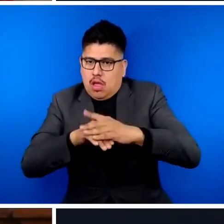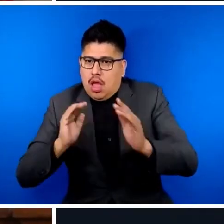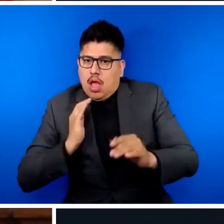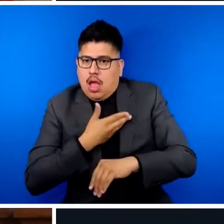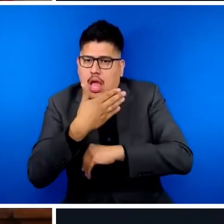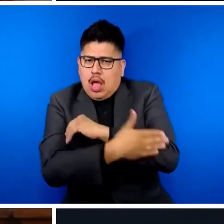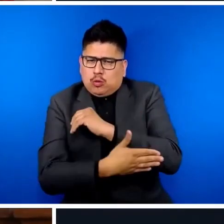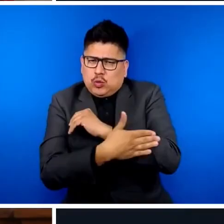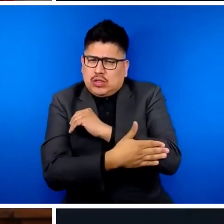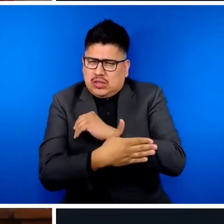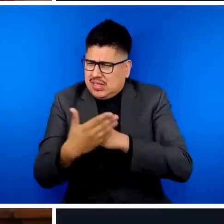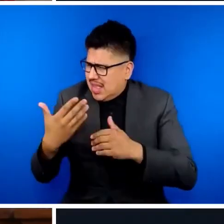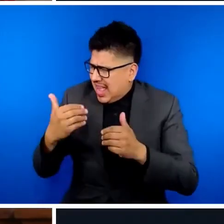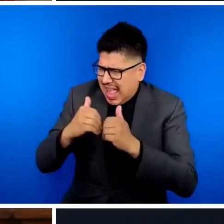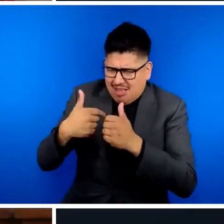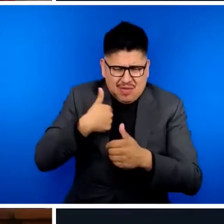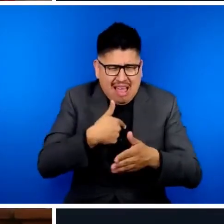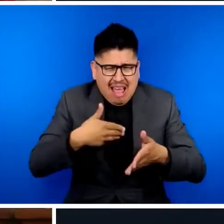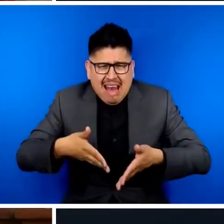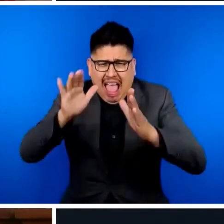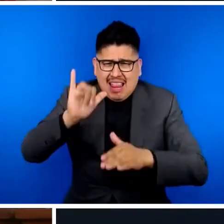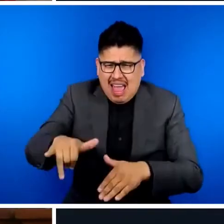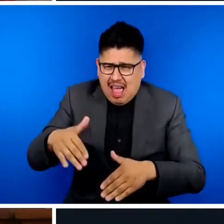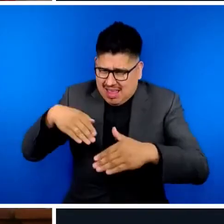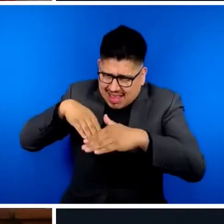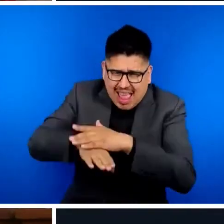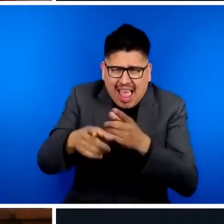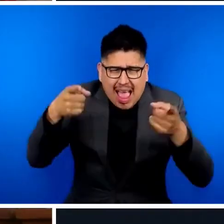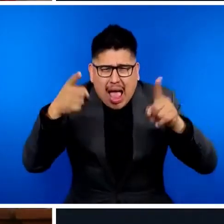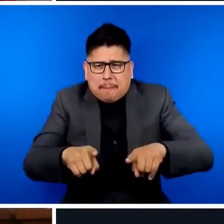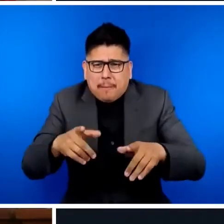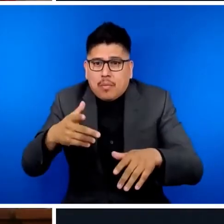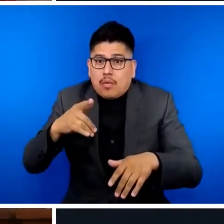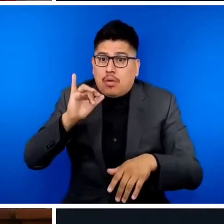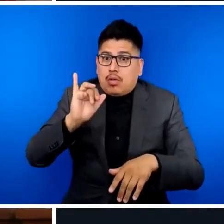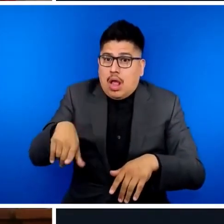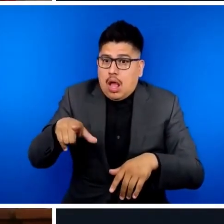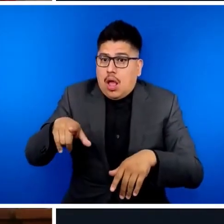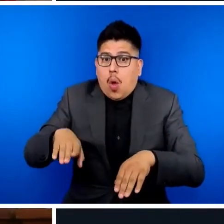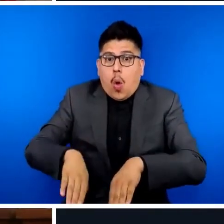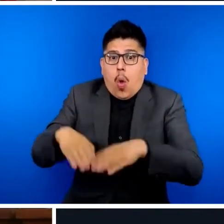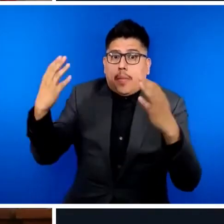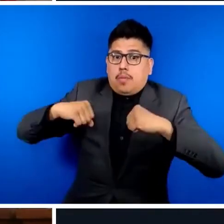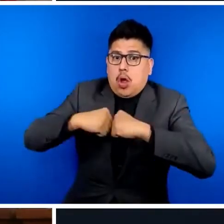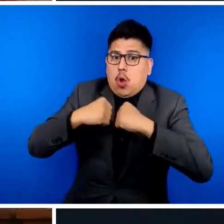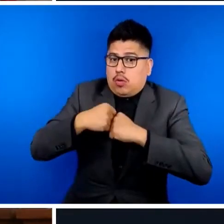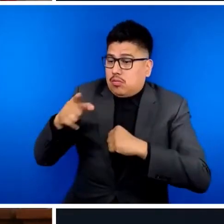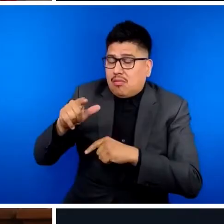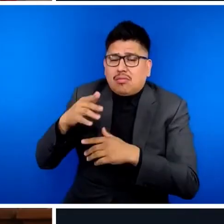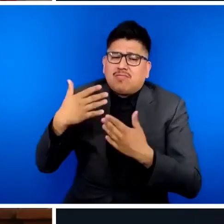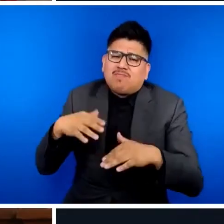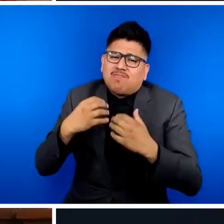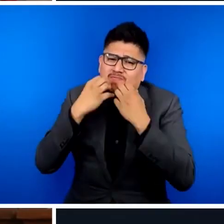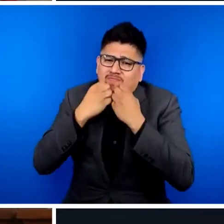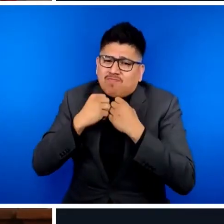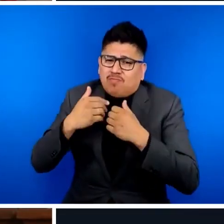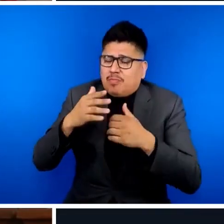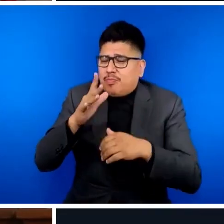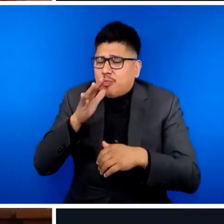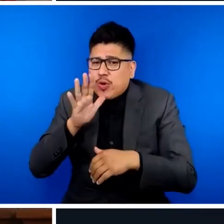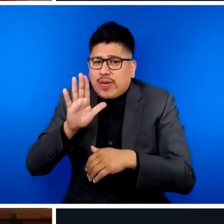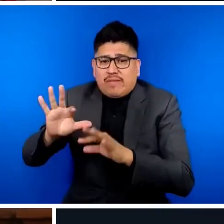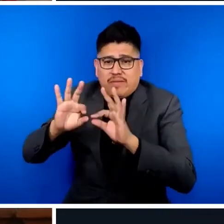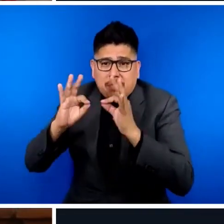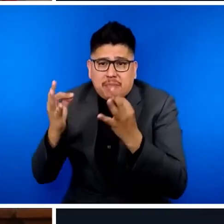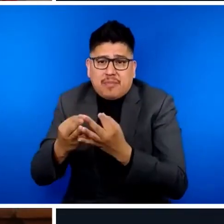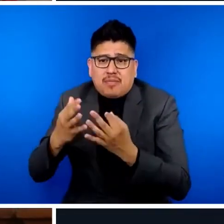our open borders. These are the angel moms and families that for decades our government betrayed and our media